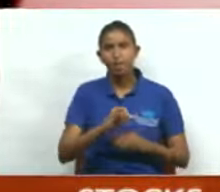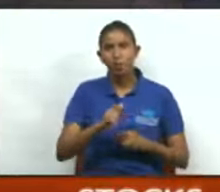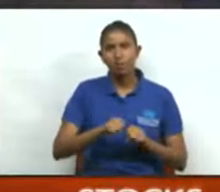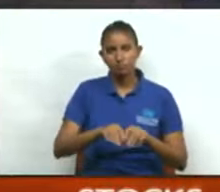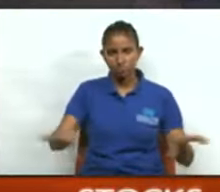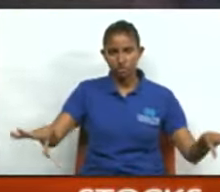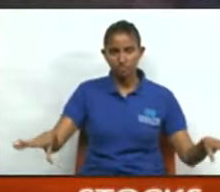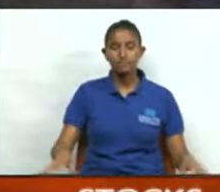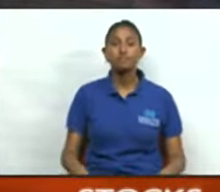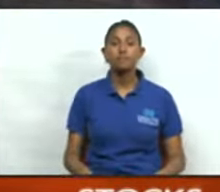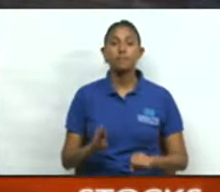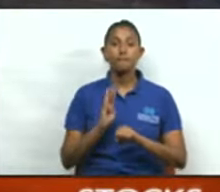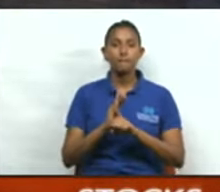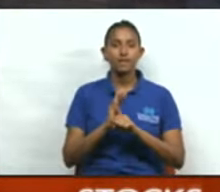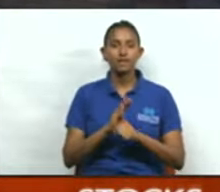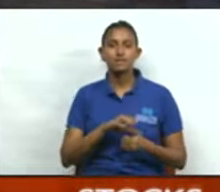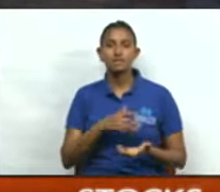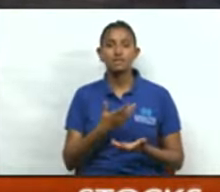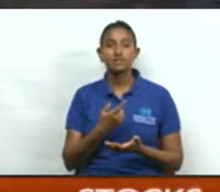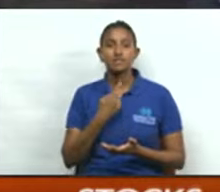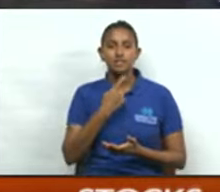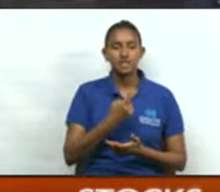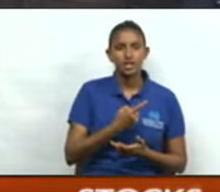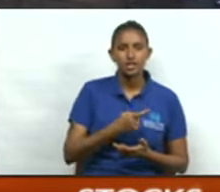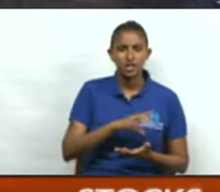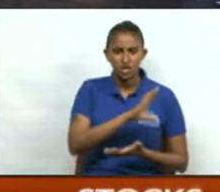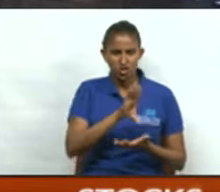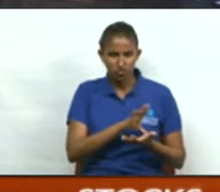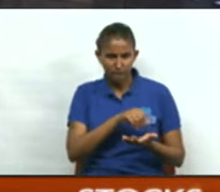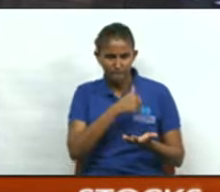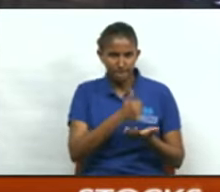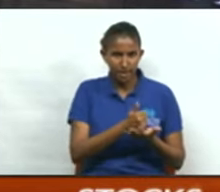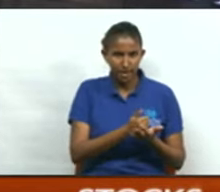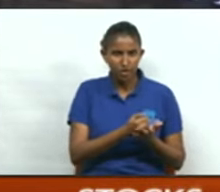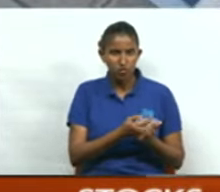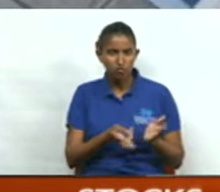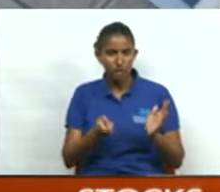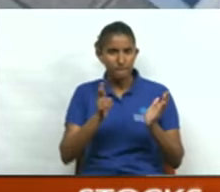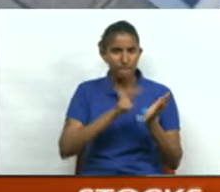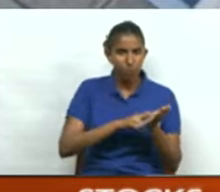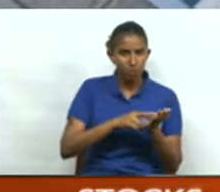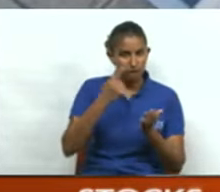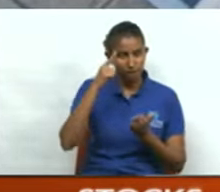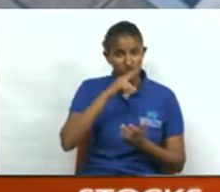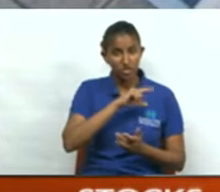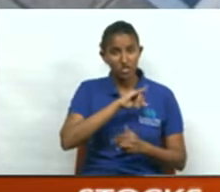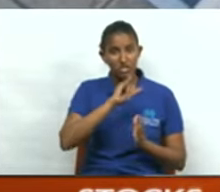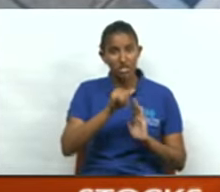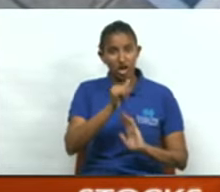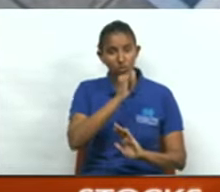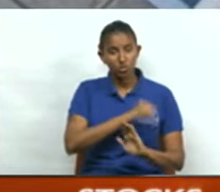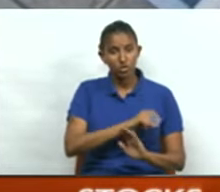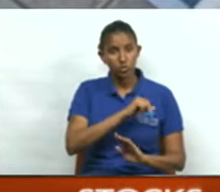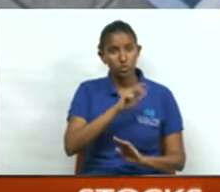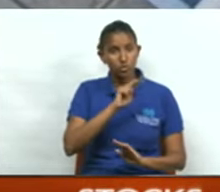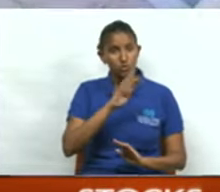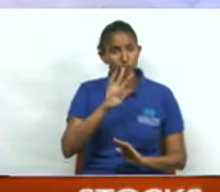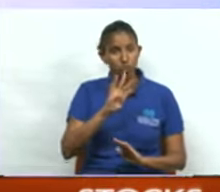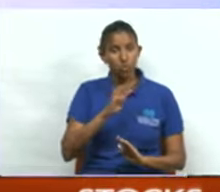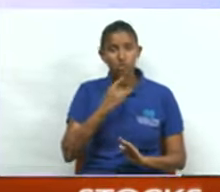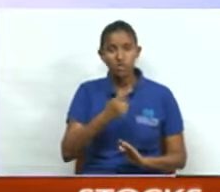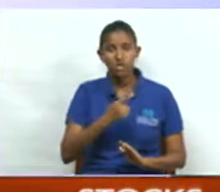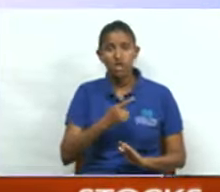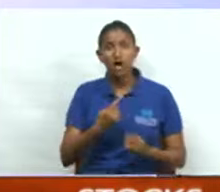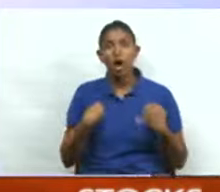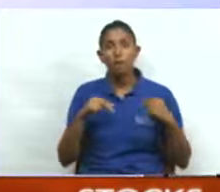The central bank stated in its latest economic bulletin for January 2024 that the country's unemployment rate measured 3.2%